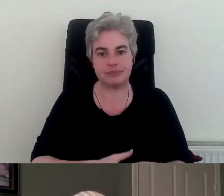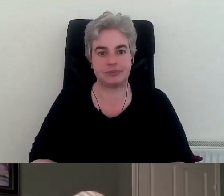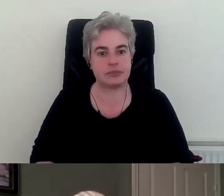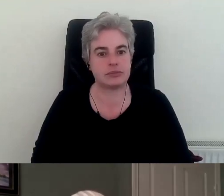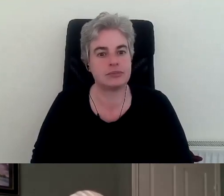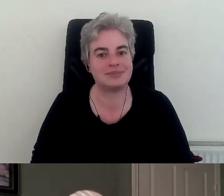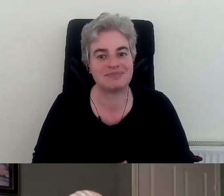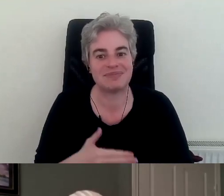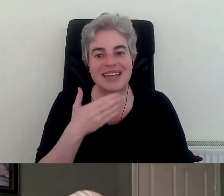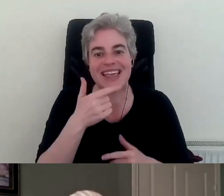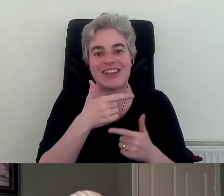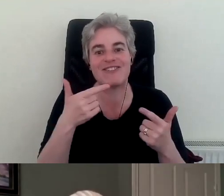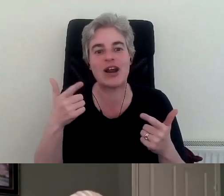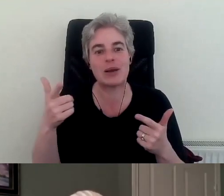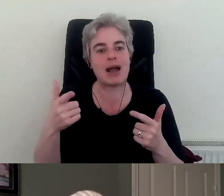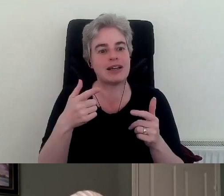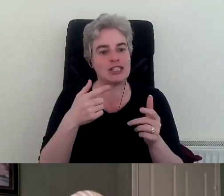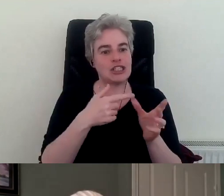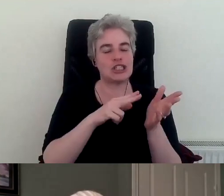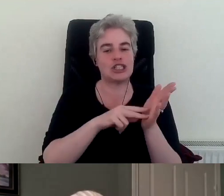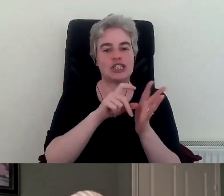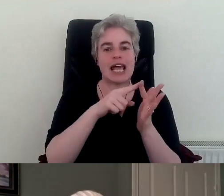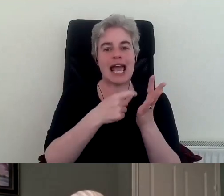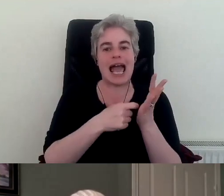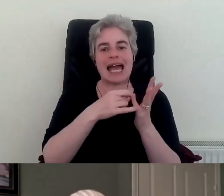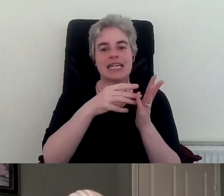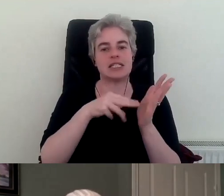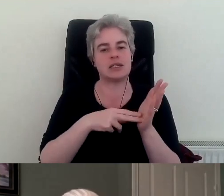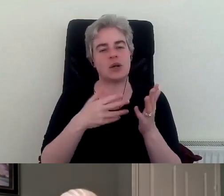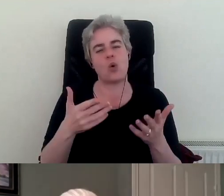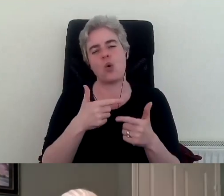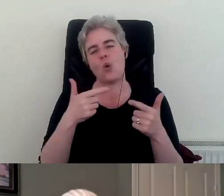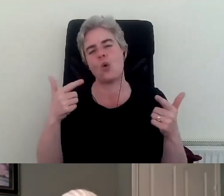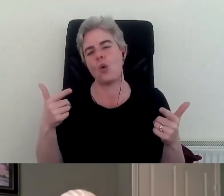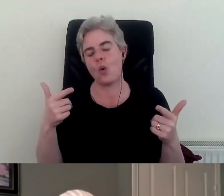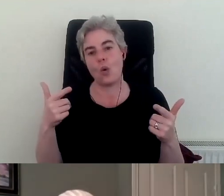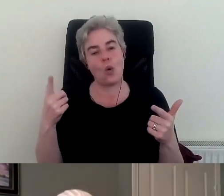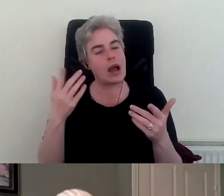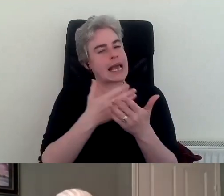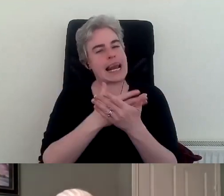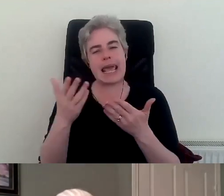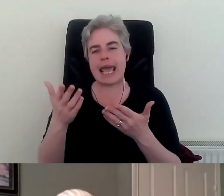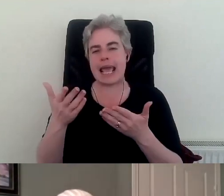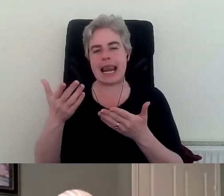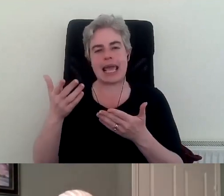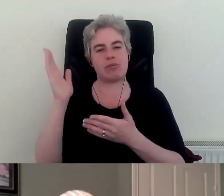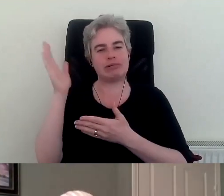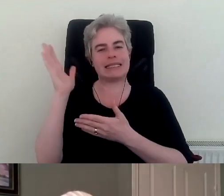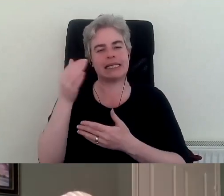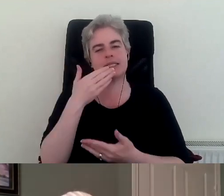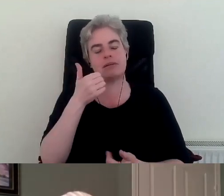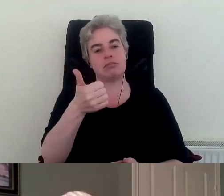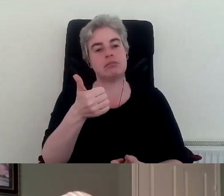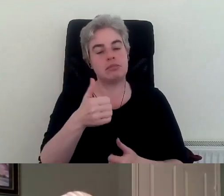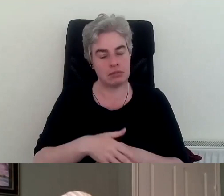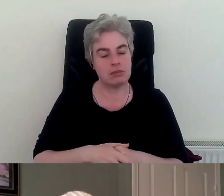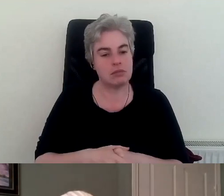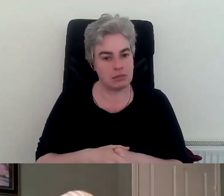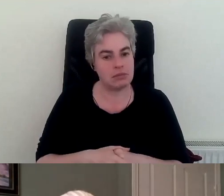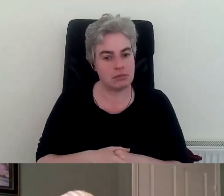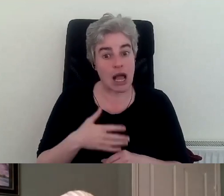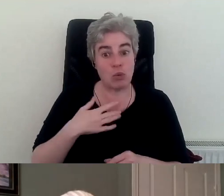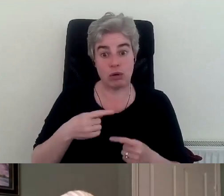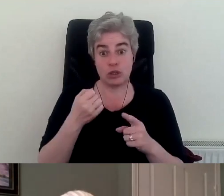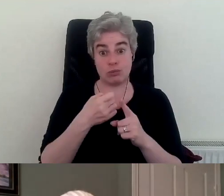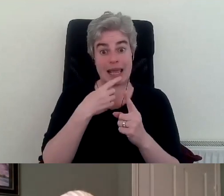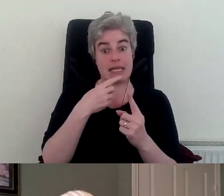Thank you very much, Anderson. That was so much, but so clearly presented. I would make a couple of